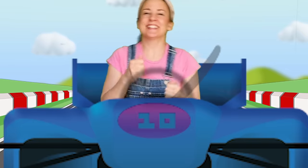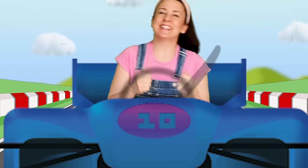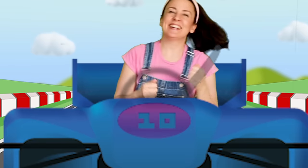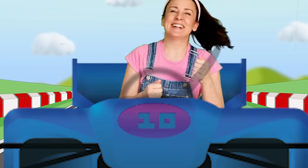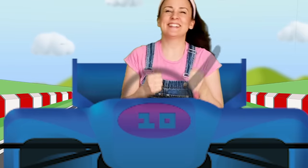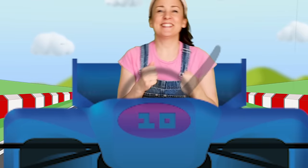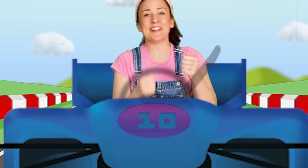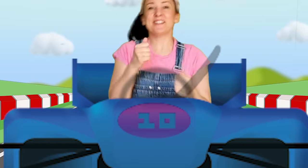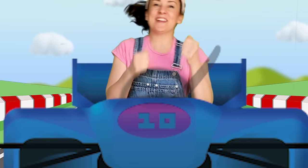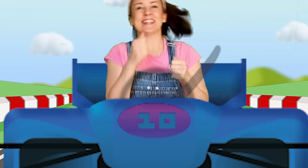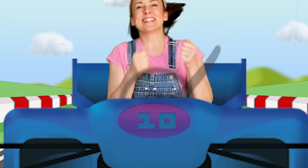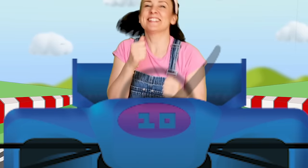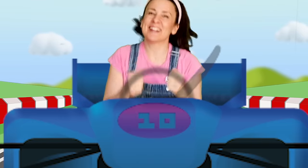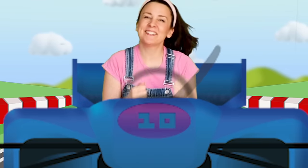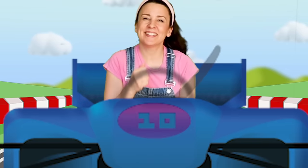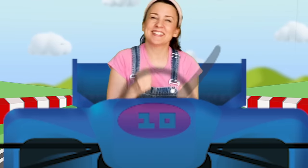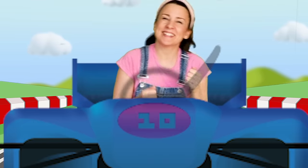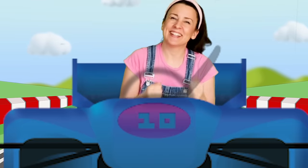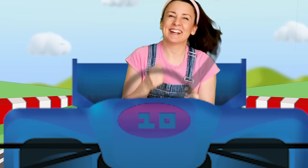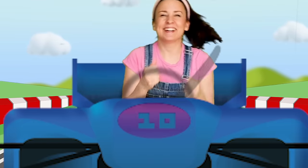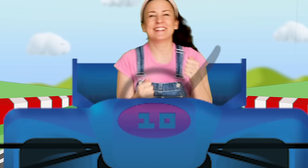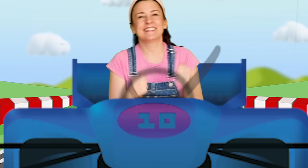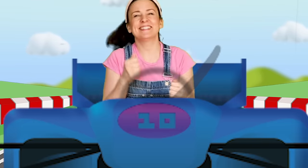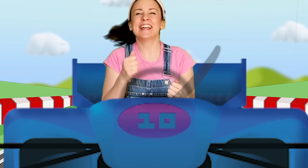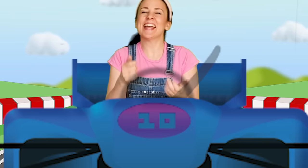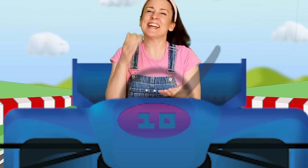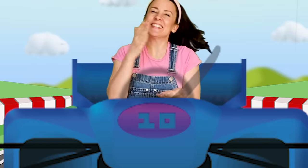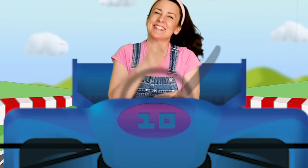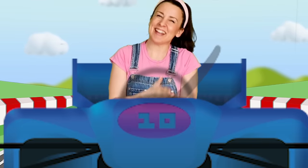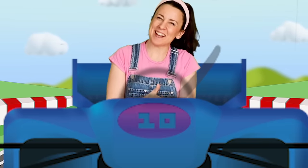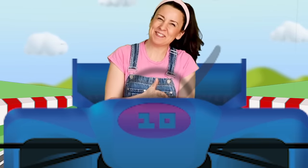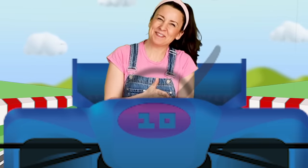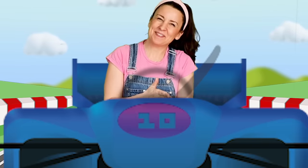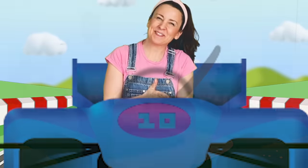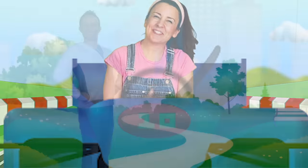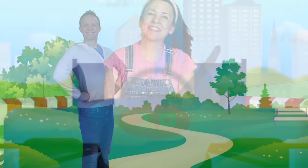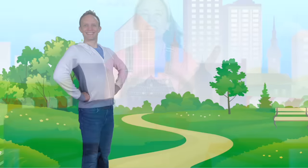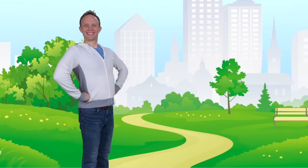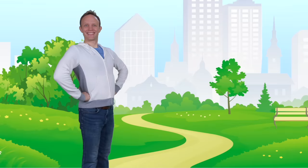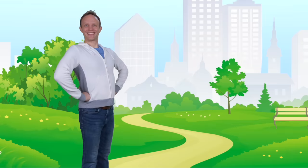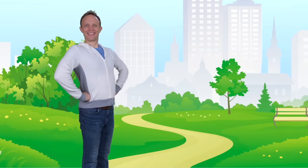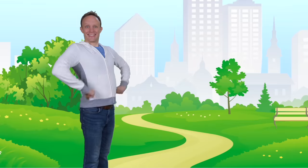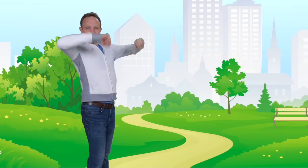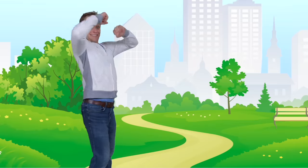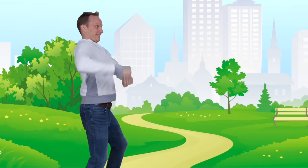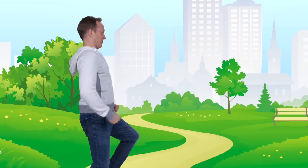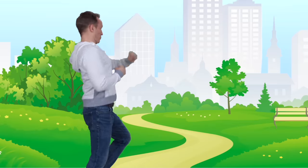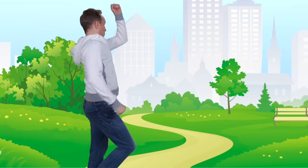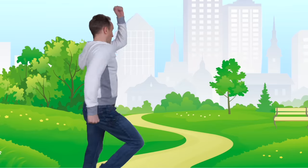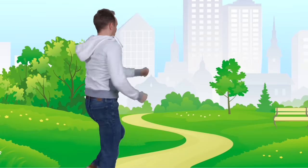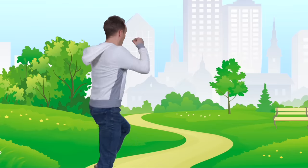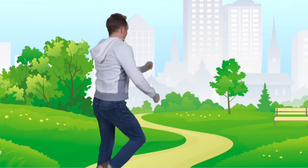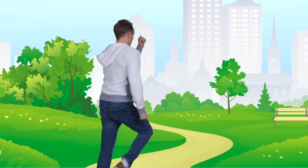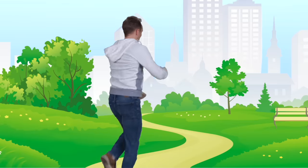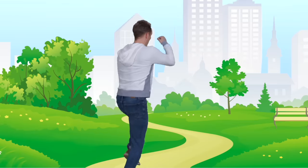Driving slow, driving fast, driving slow, and stop. Go, Mr.